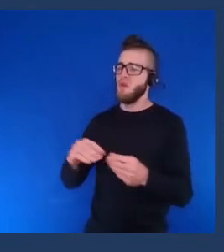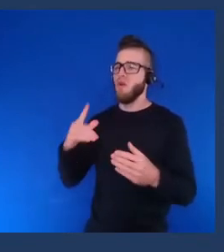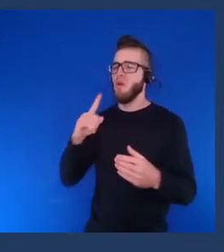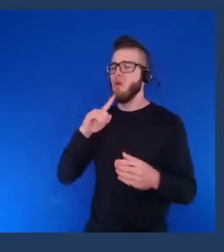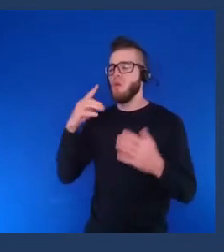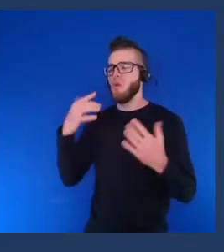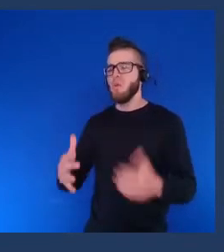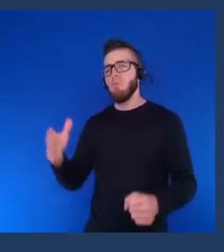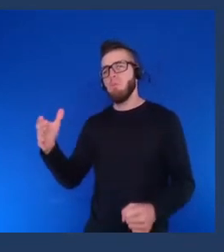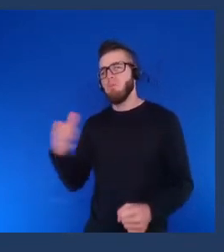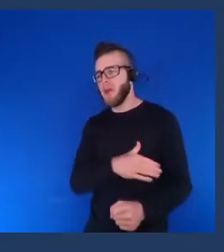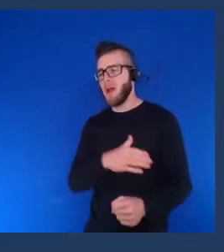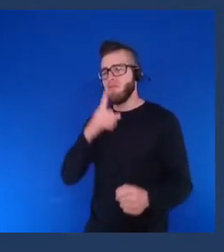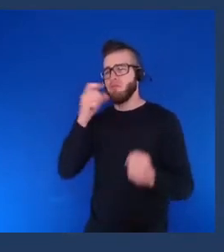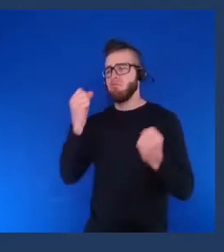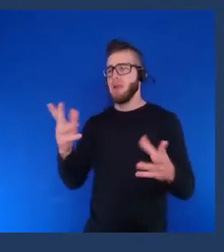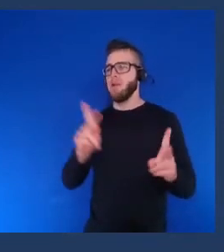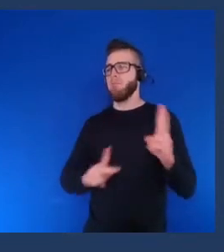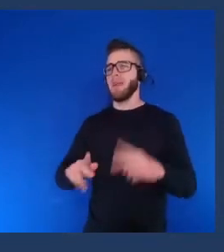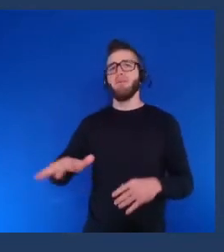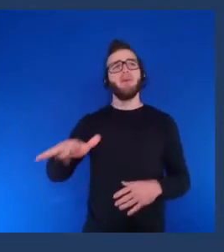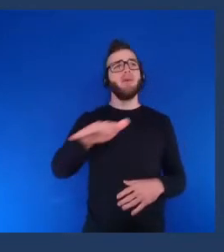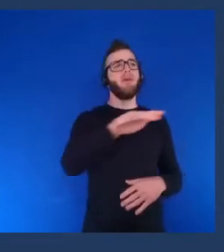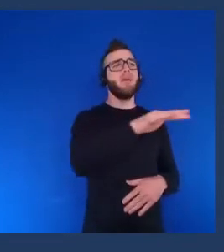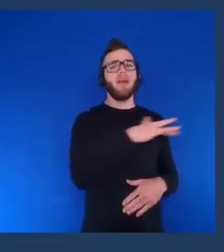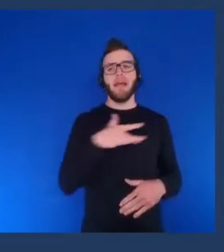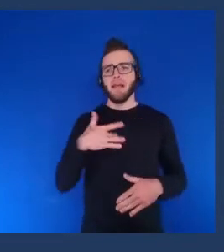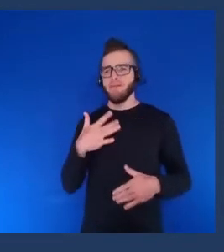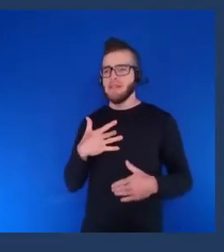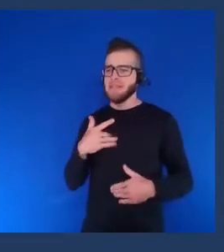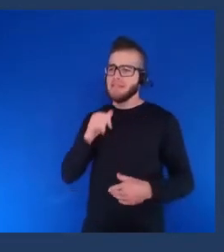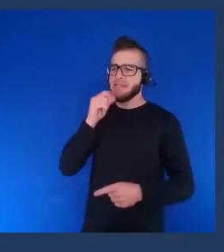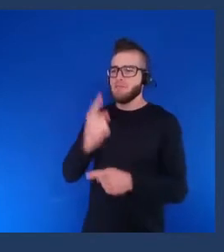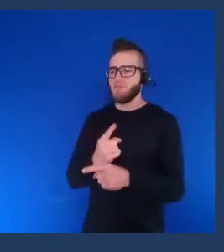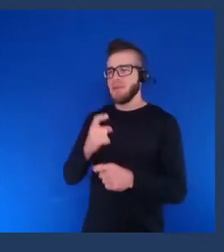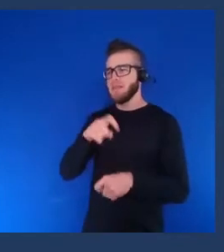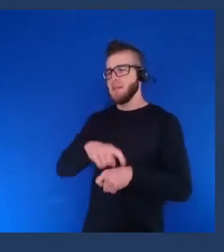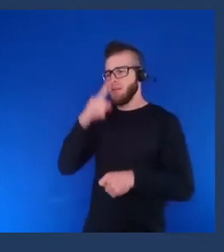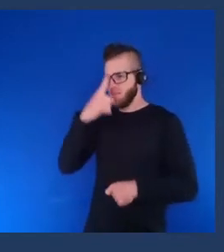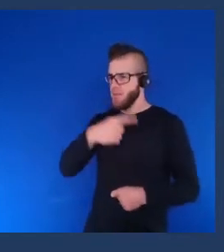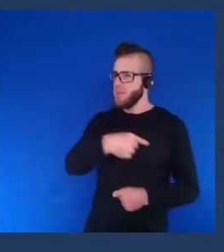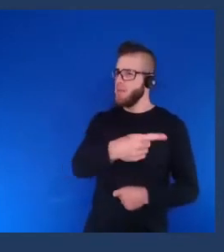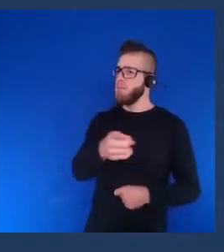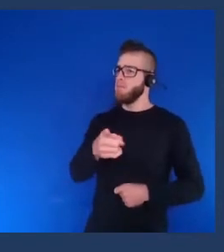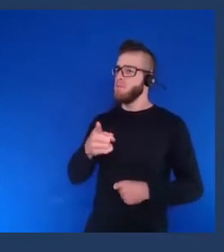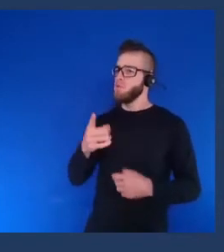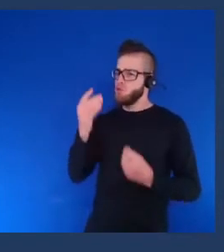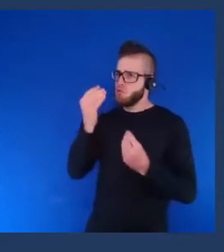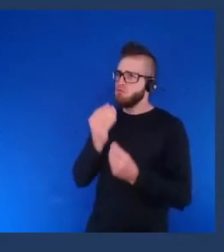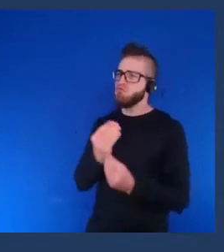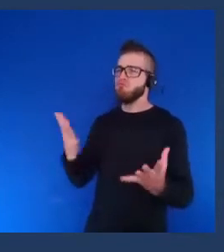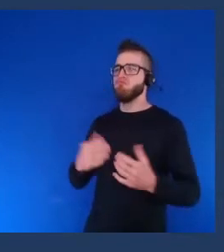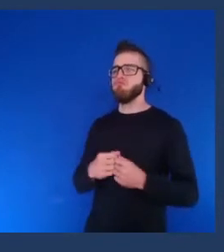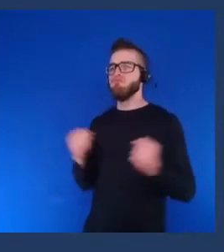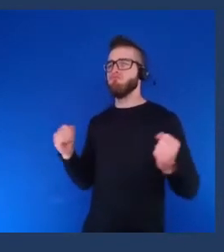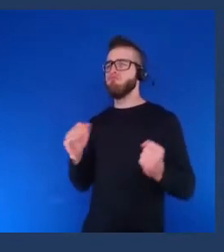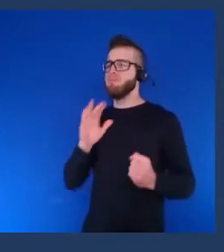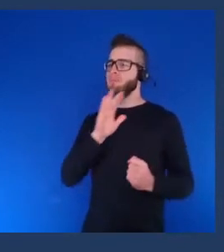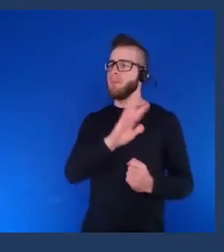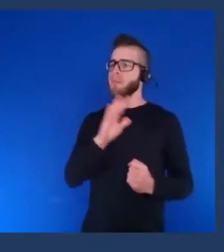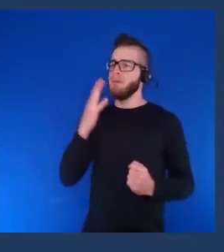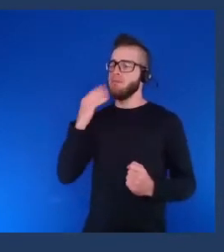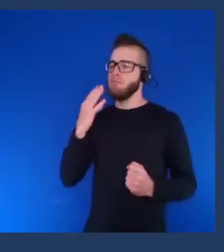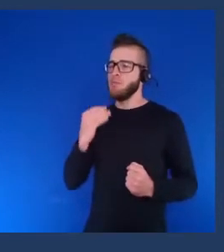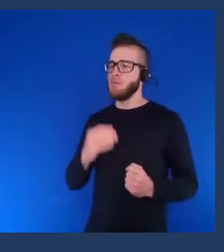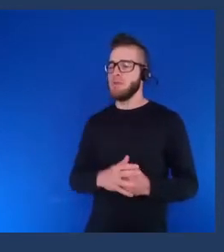feel comfortable disclosing just yet. And I just feel so privileged to be able to work with a leader like you who is that vulnerable to share that